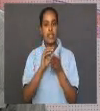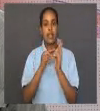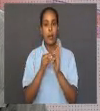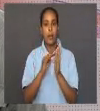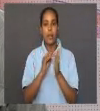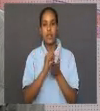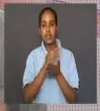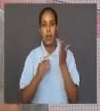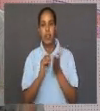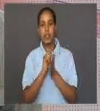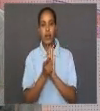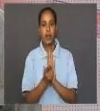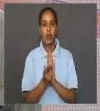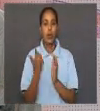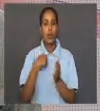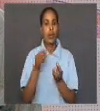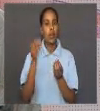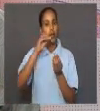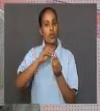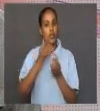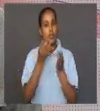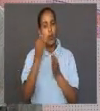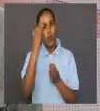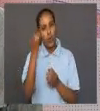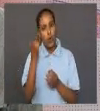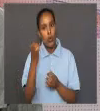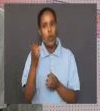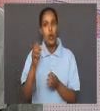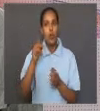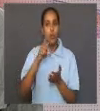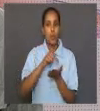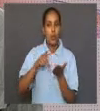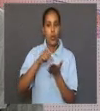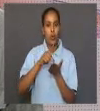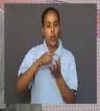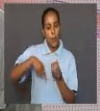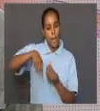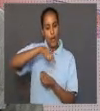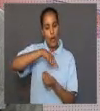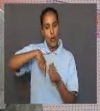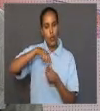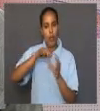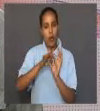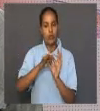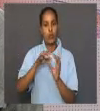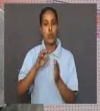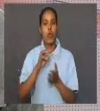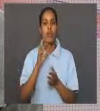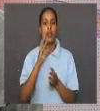examples. We will also explain why protons are bound to water